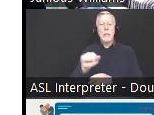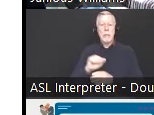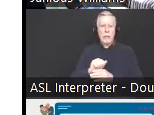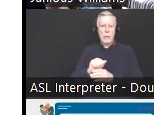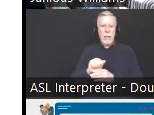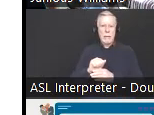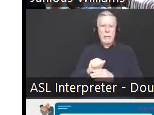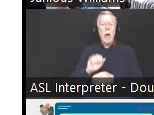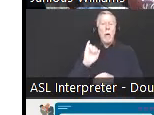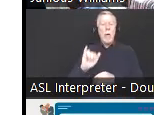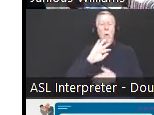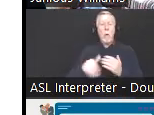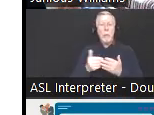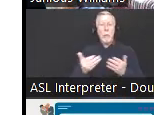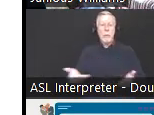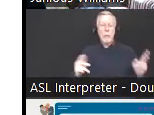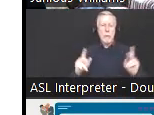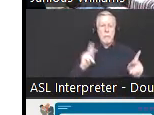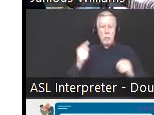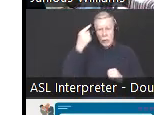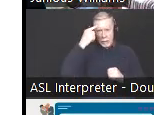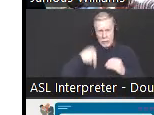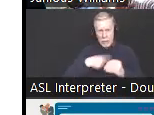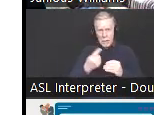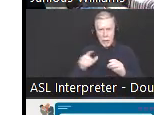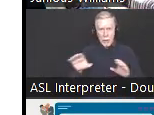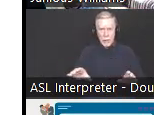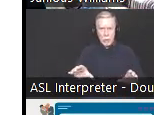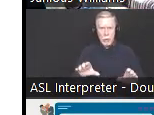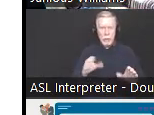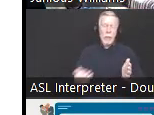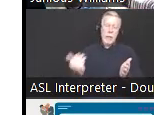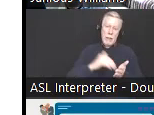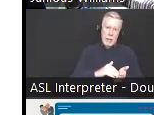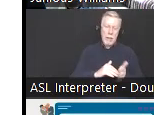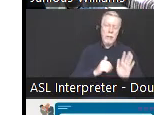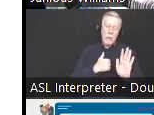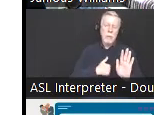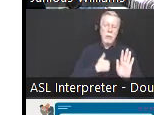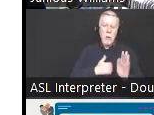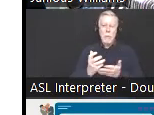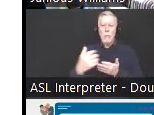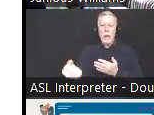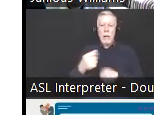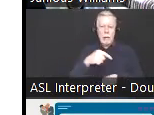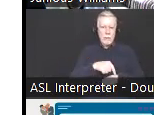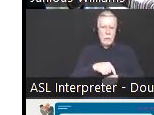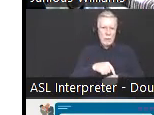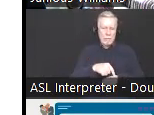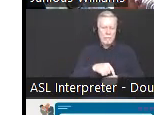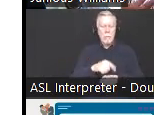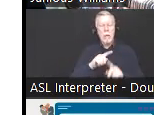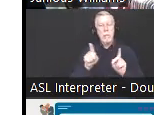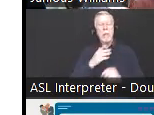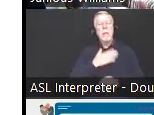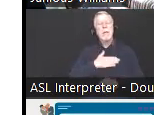those things that people are thinking about and doing. And again, please, I'm sorry we ran out of time, but please